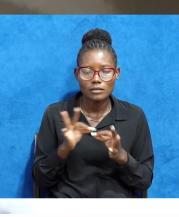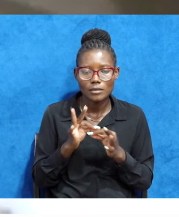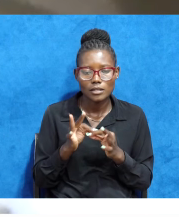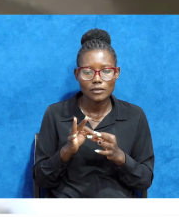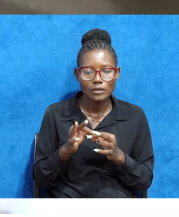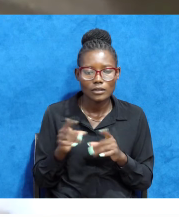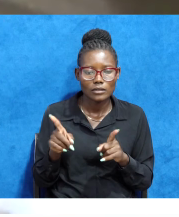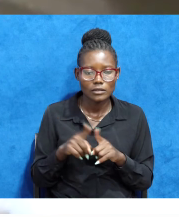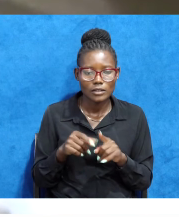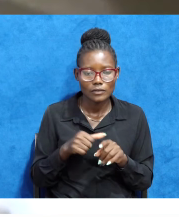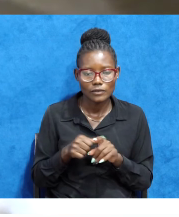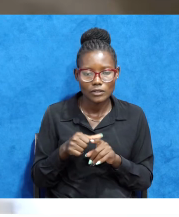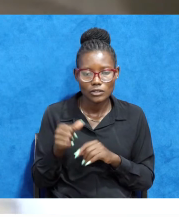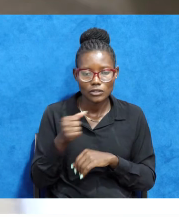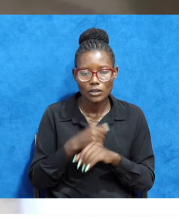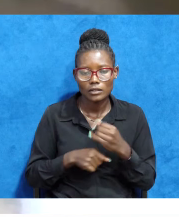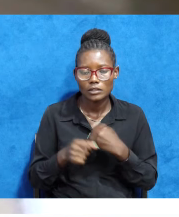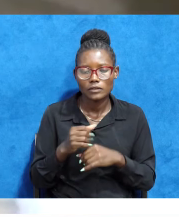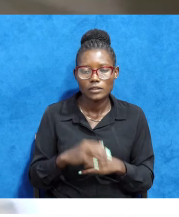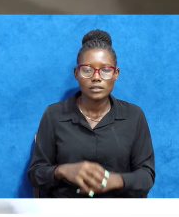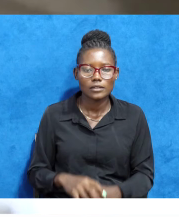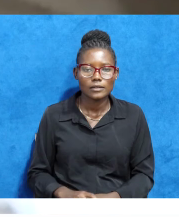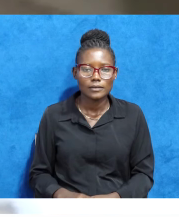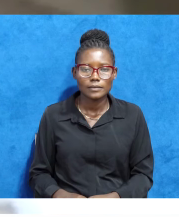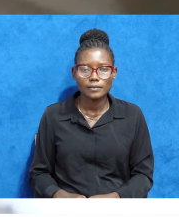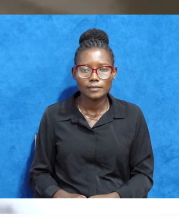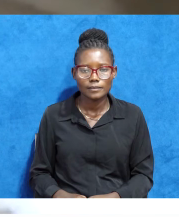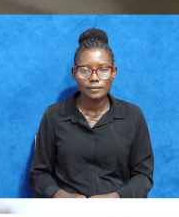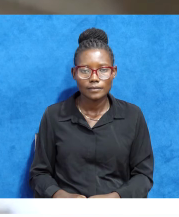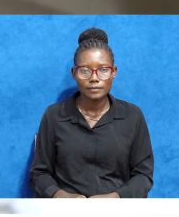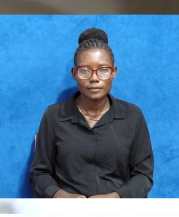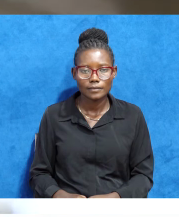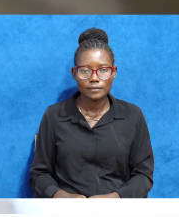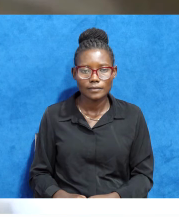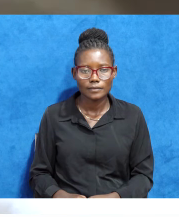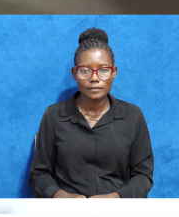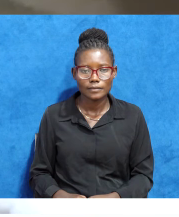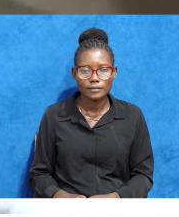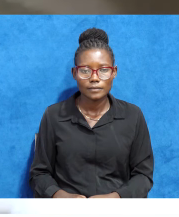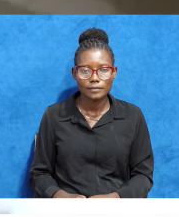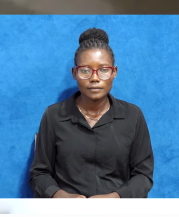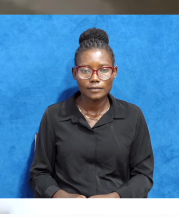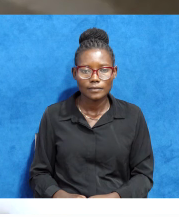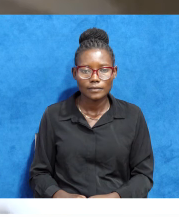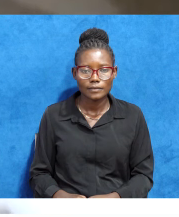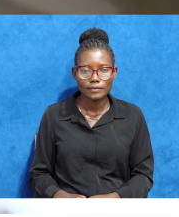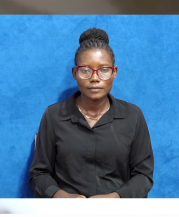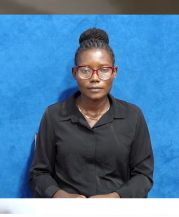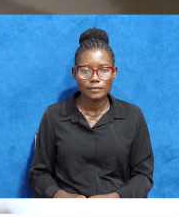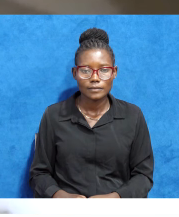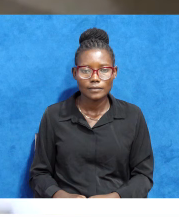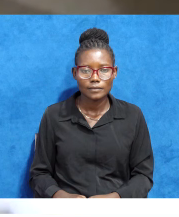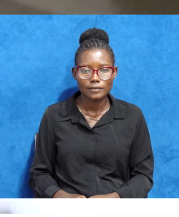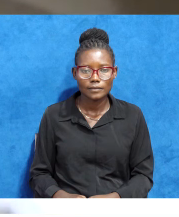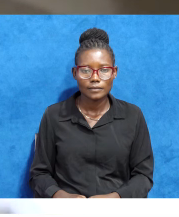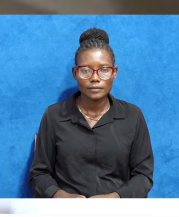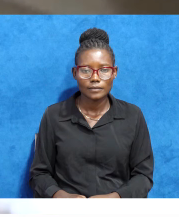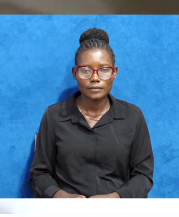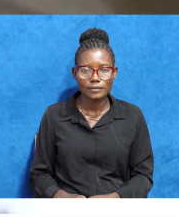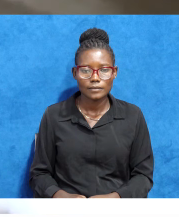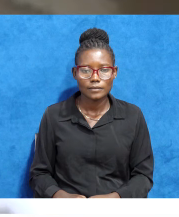squats, pulls, things like that. So it does allow us to kind of have that mental side of coaching, as well as